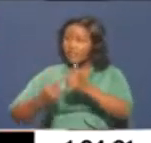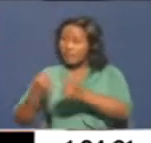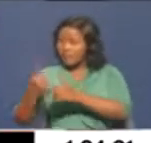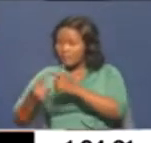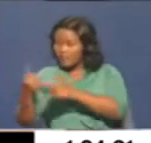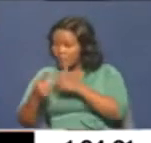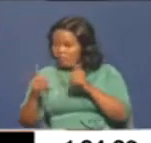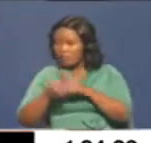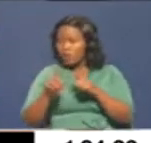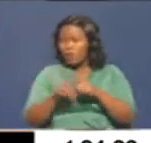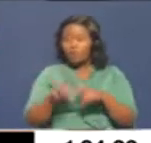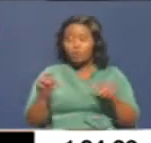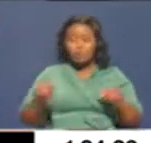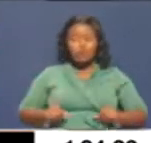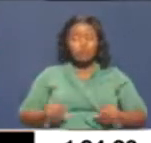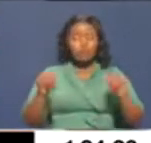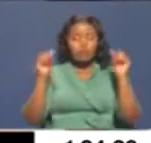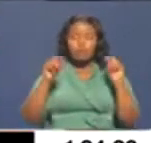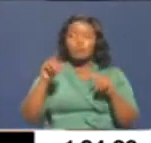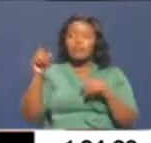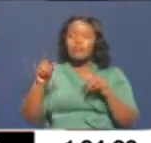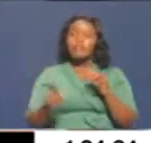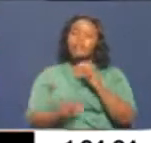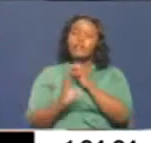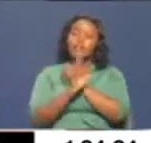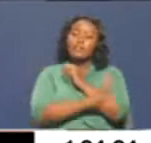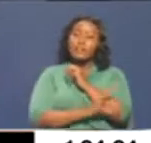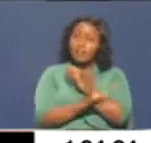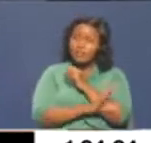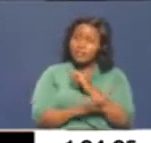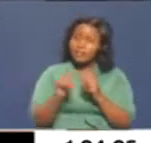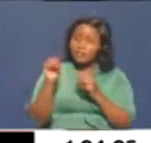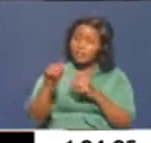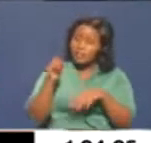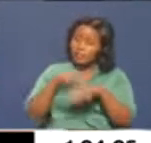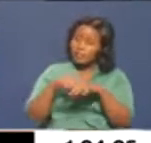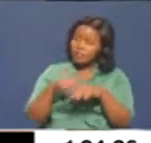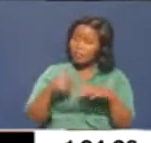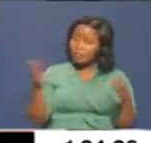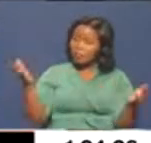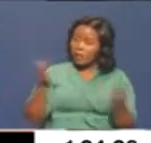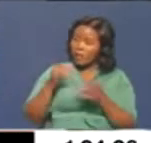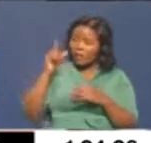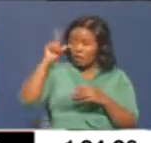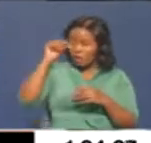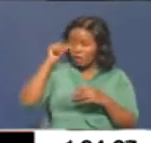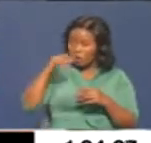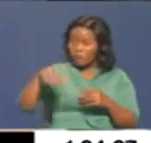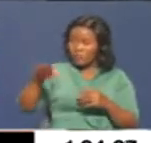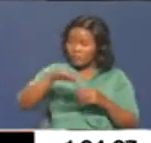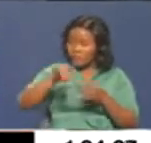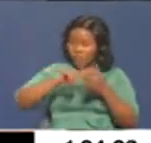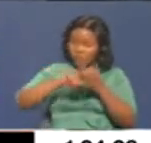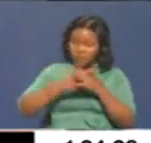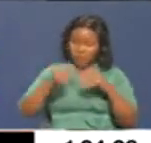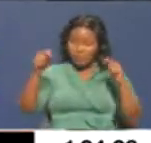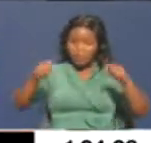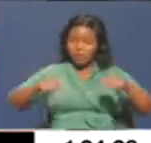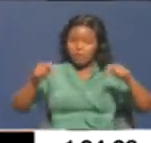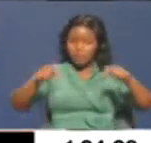country regionally. So this time it was for Coast province, and we decided that it will be held